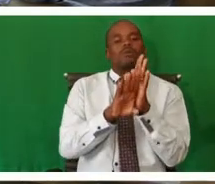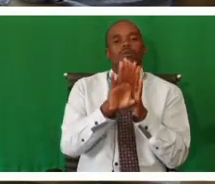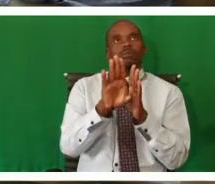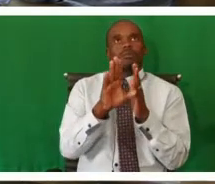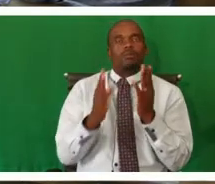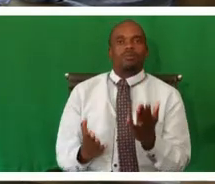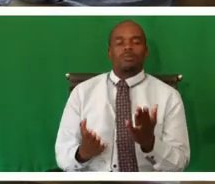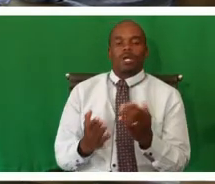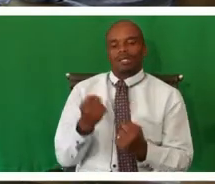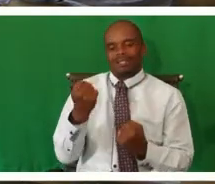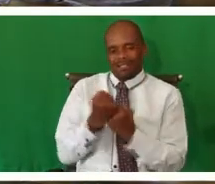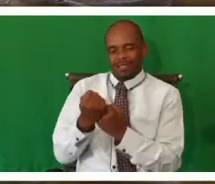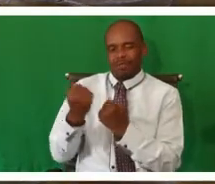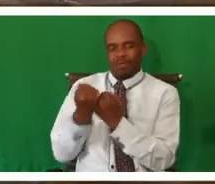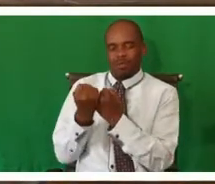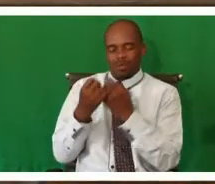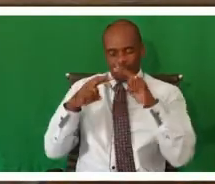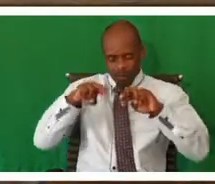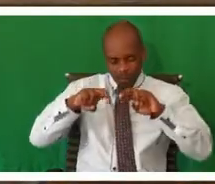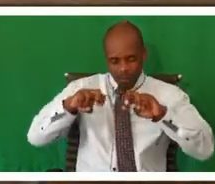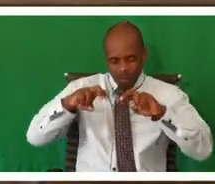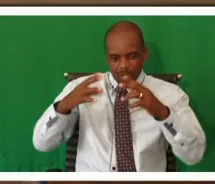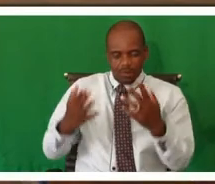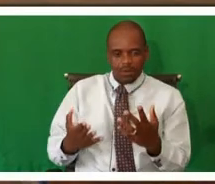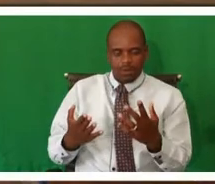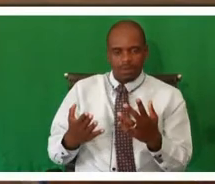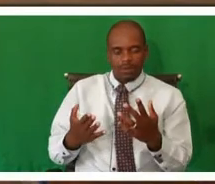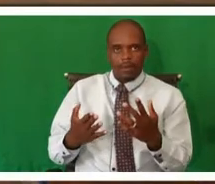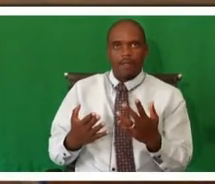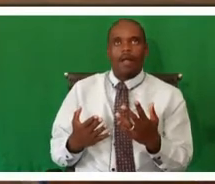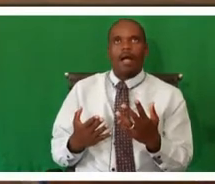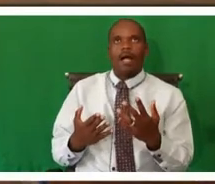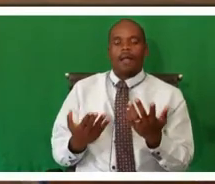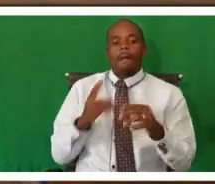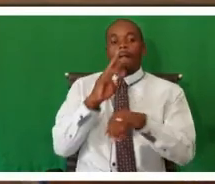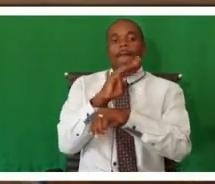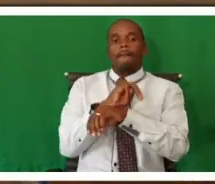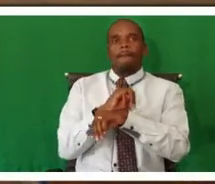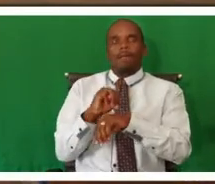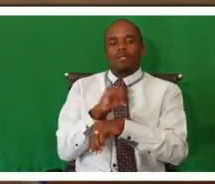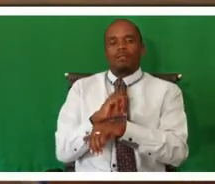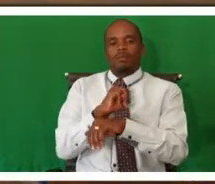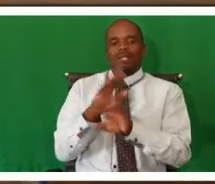and support provincial departments and municipalities to